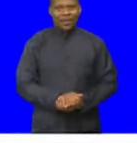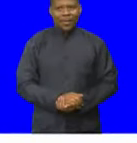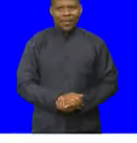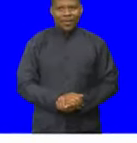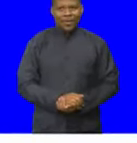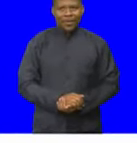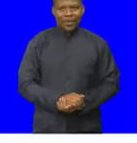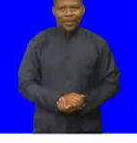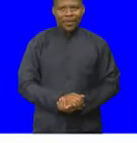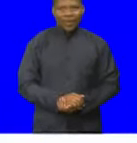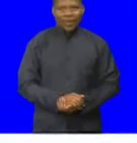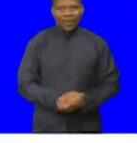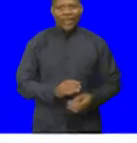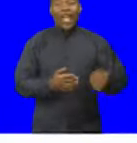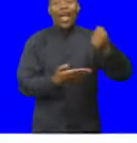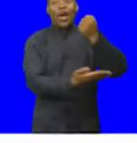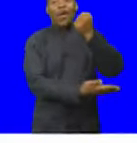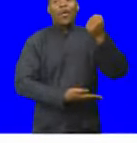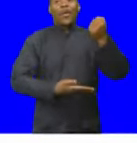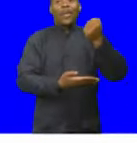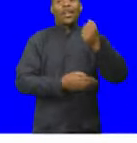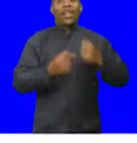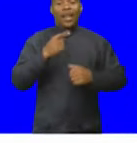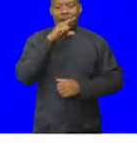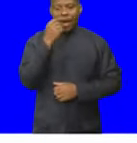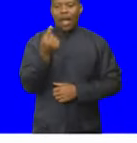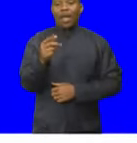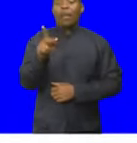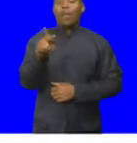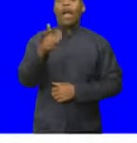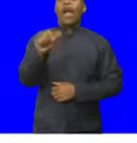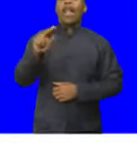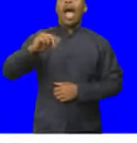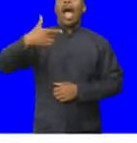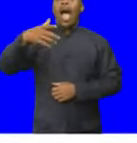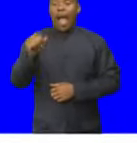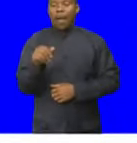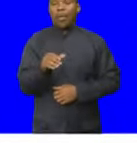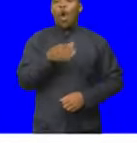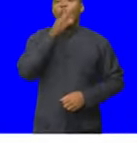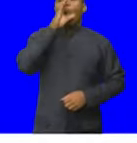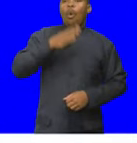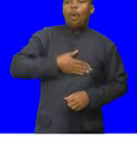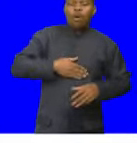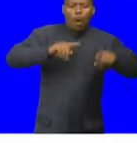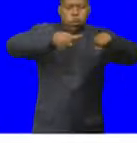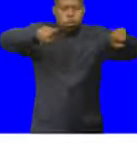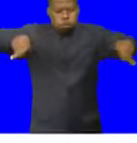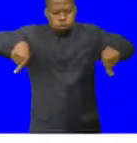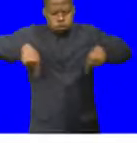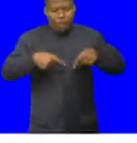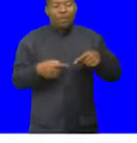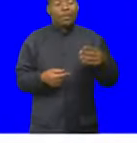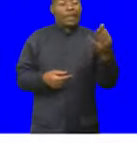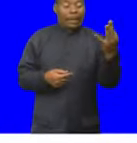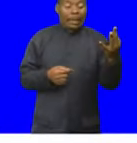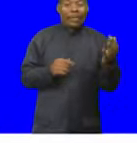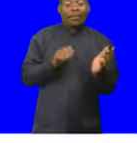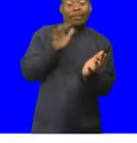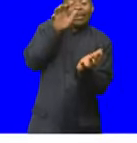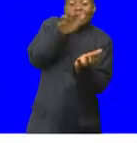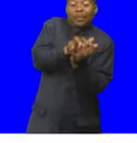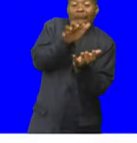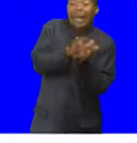Tindzathu tingelebo emphakathi wakalanga lekusolakala ukuthi tinetingwenya leticale kubonakala ngemuva kwetimvula